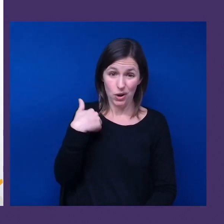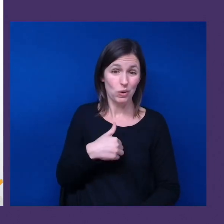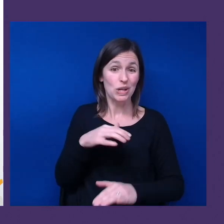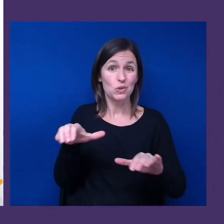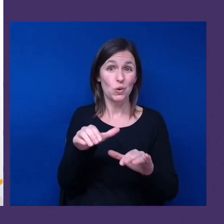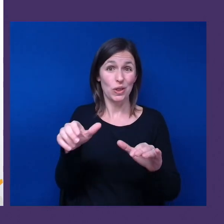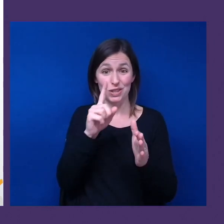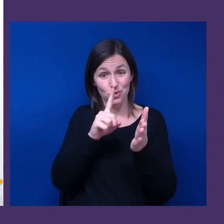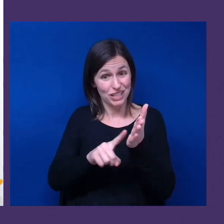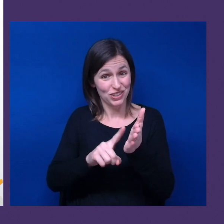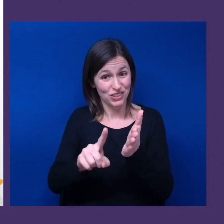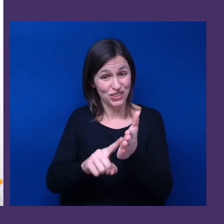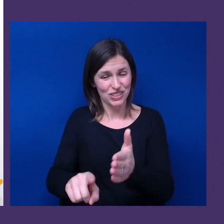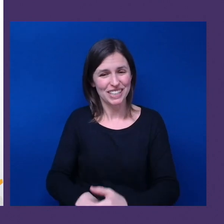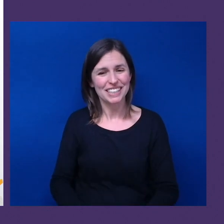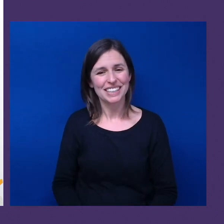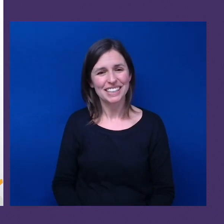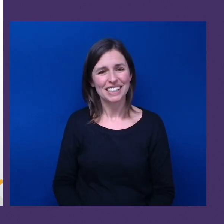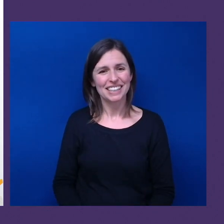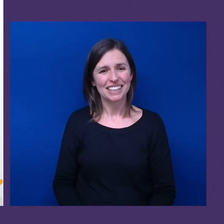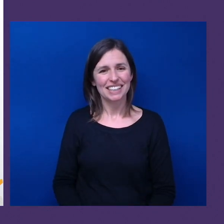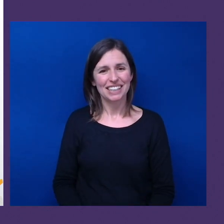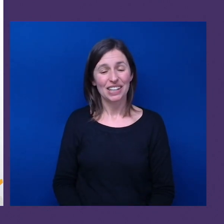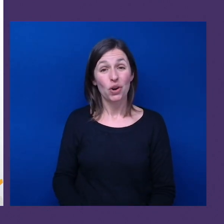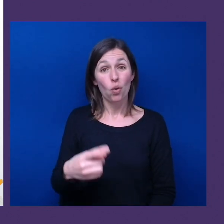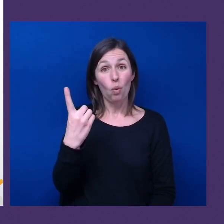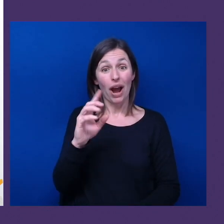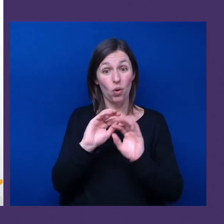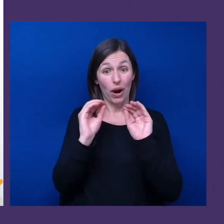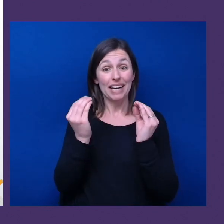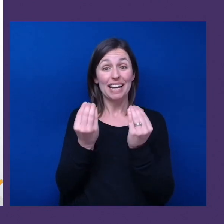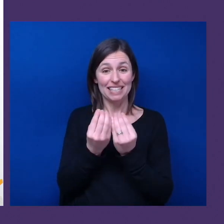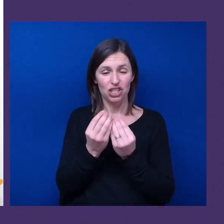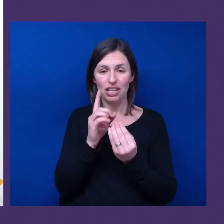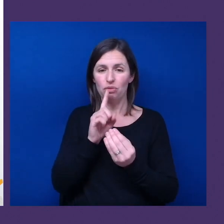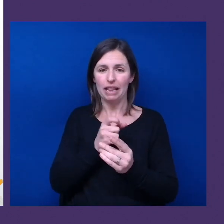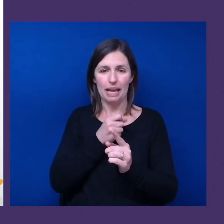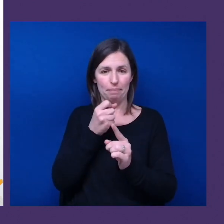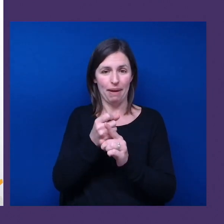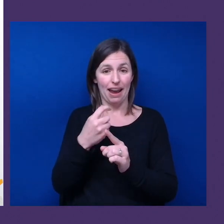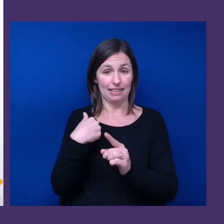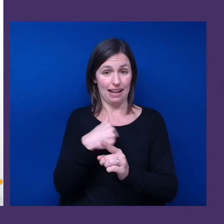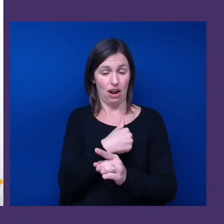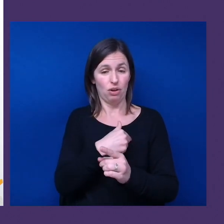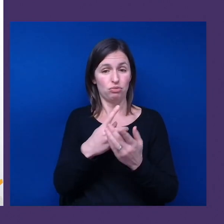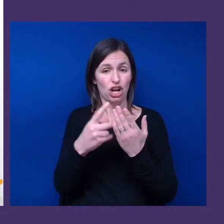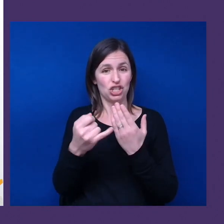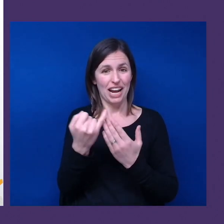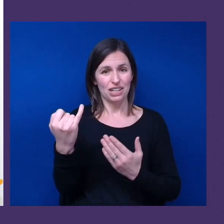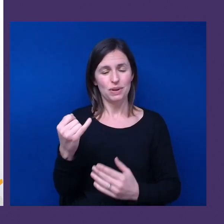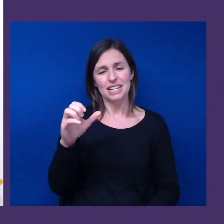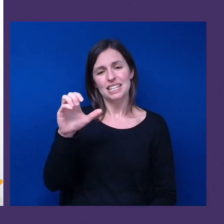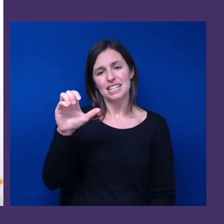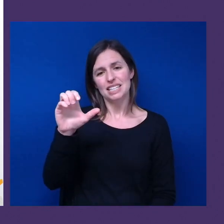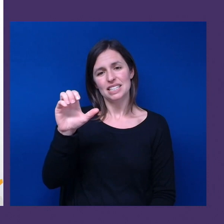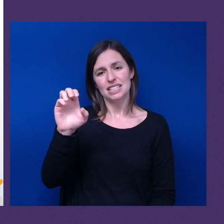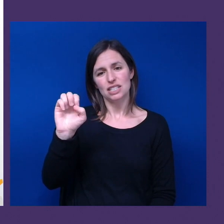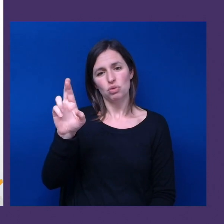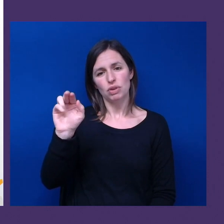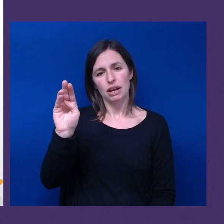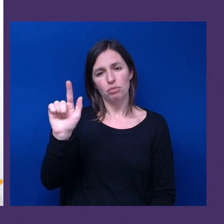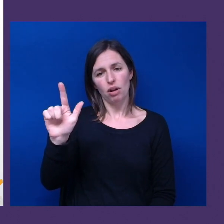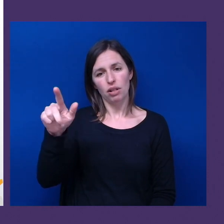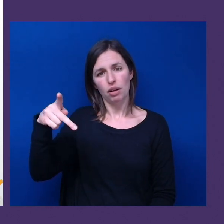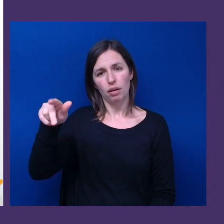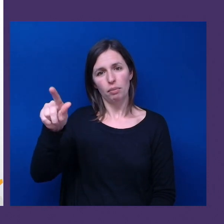One of the organizations that shaped the Speech Accessibility Project early on was the Cerebral Palsy Alliance Research Foundation, an organization that